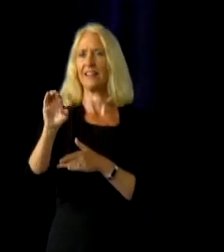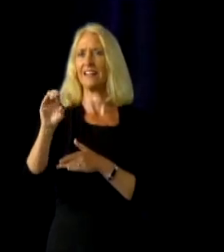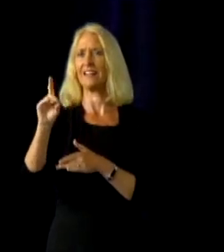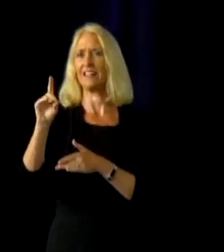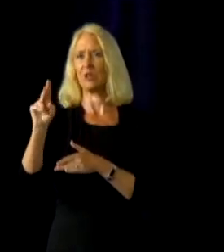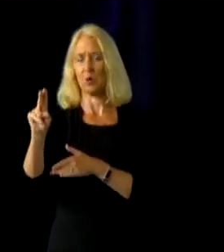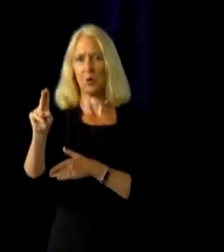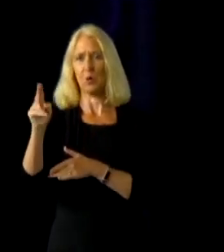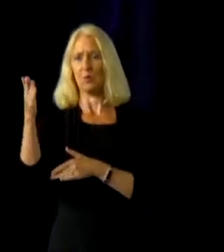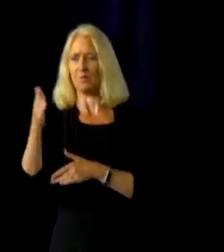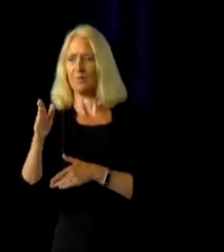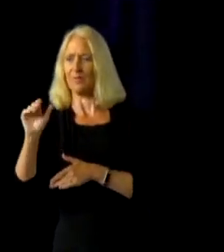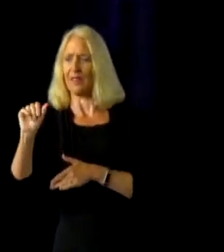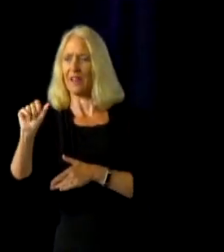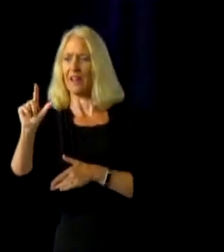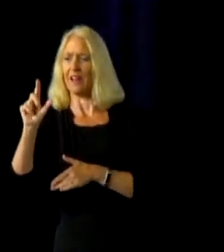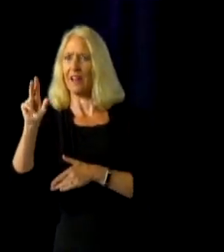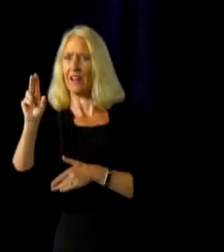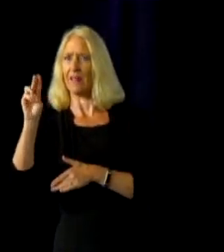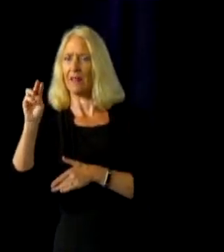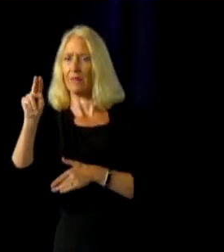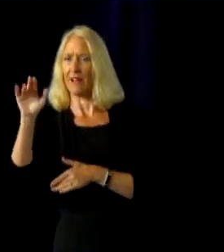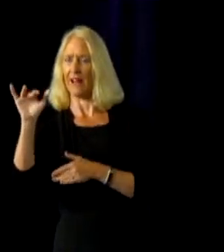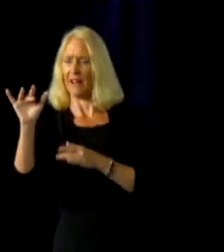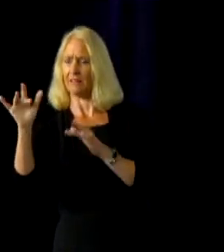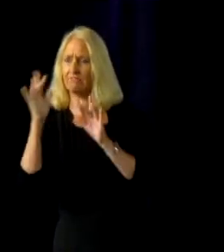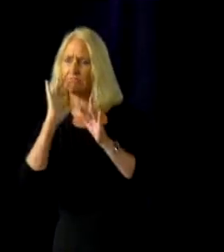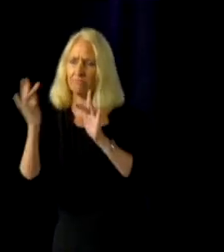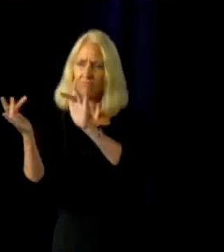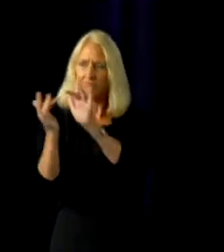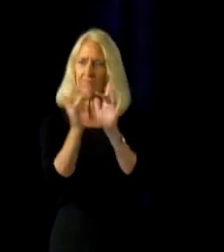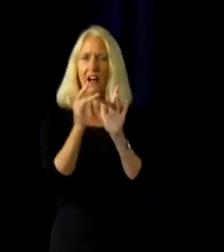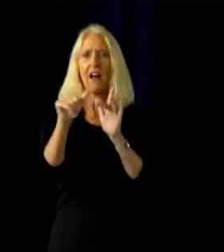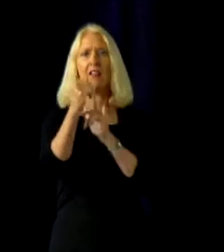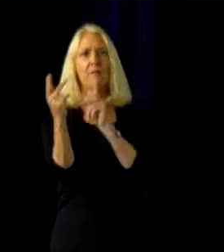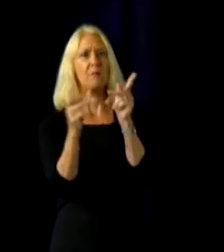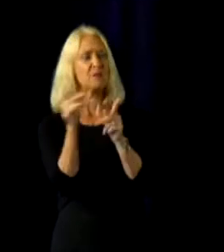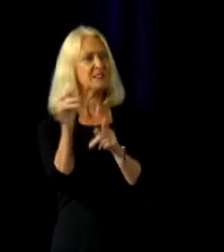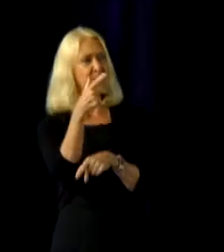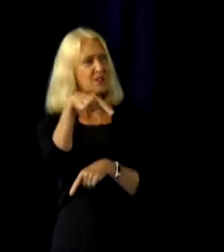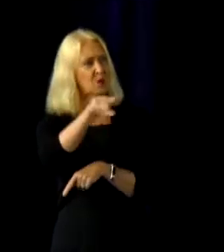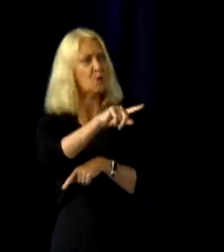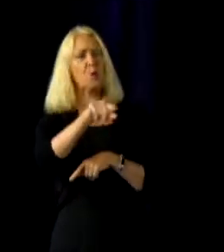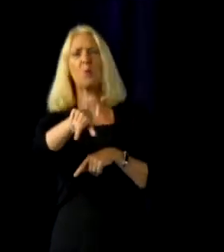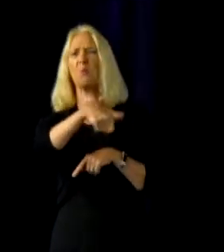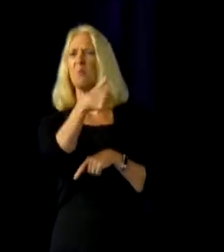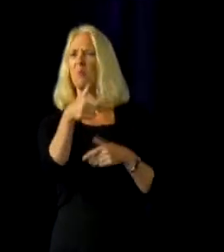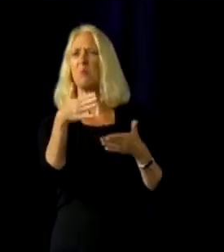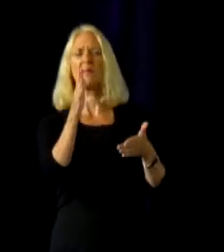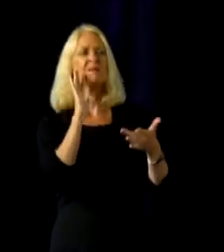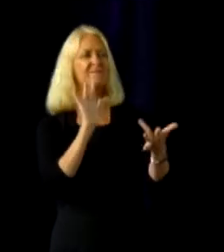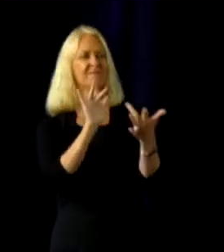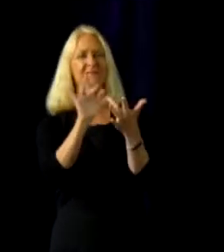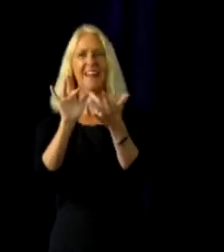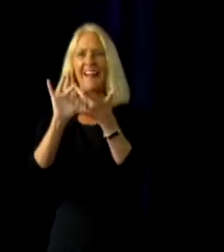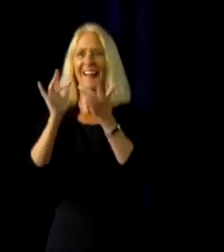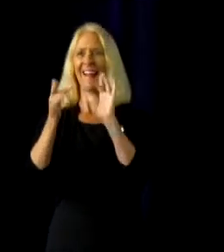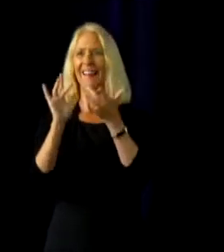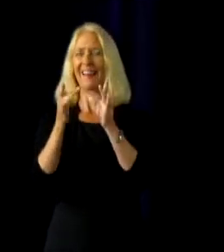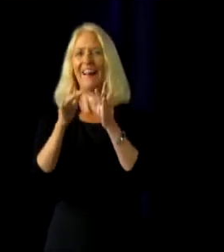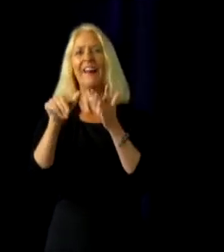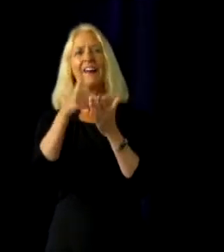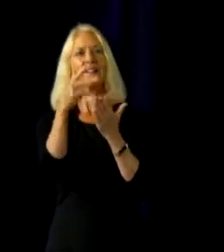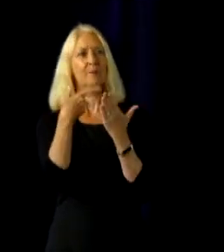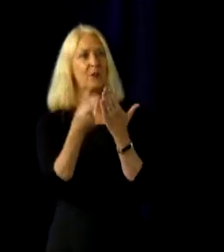fscj.edu/alumni, and you can connect with other alums just like you through social media and another number of programs. And I'm certain